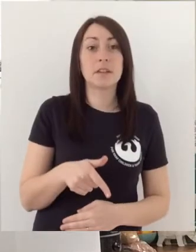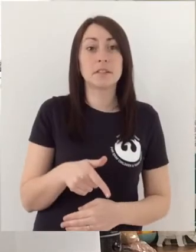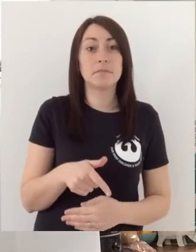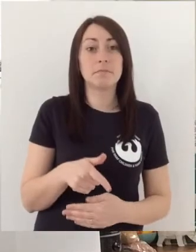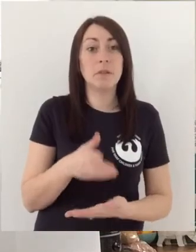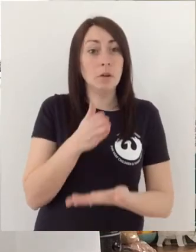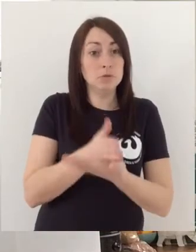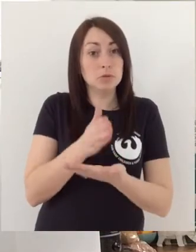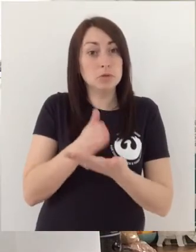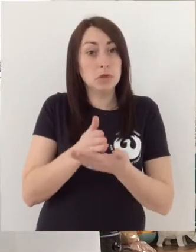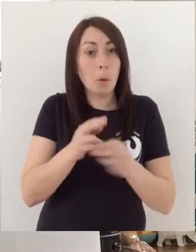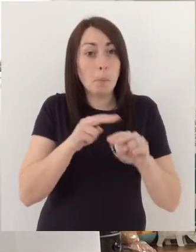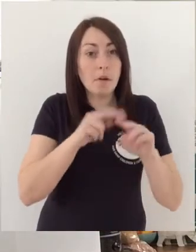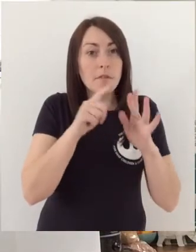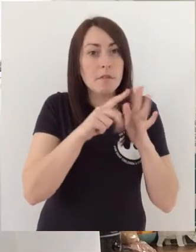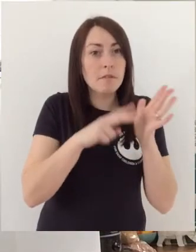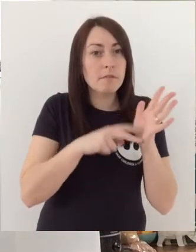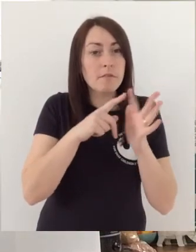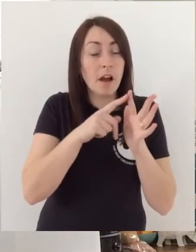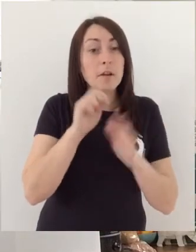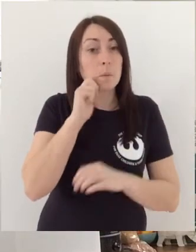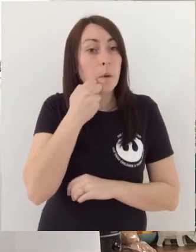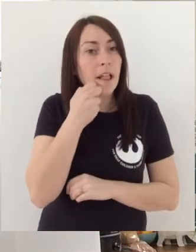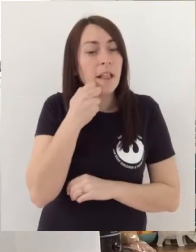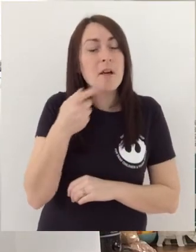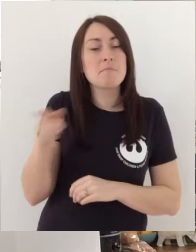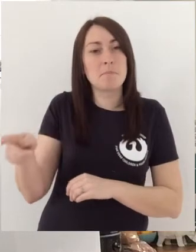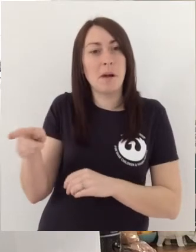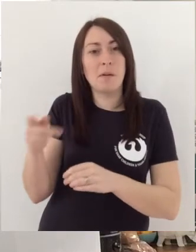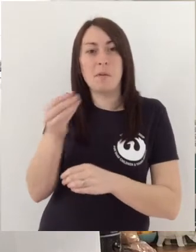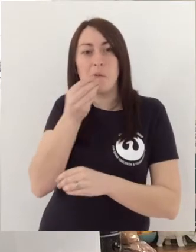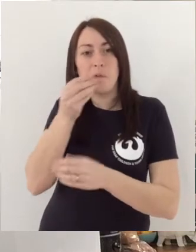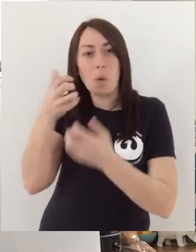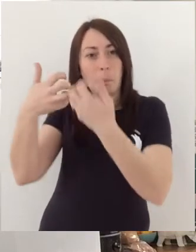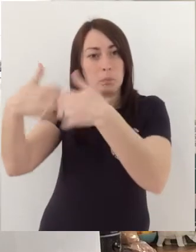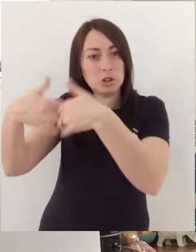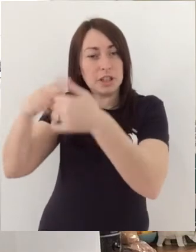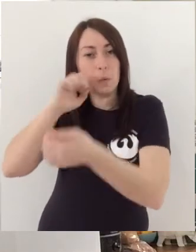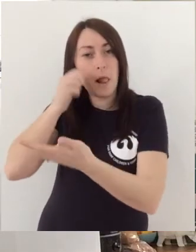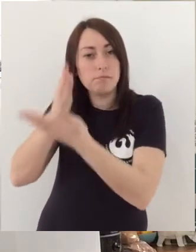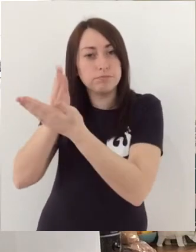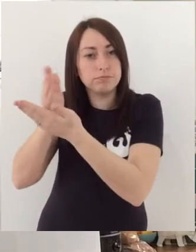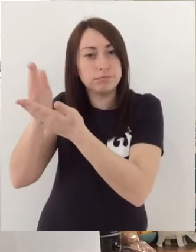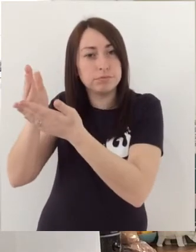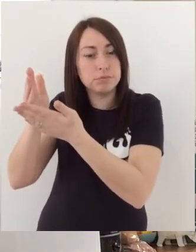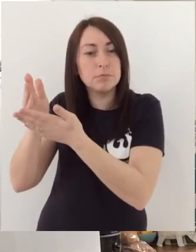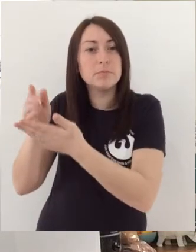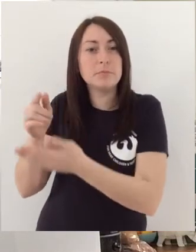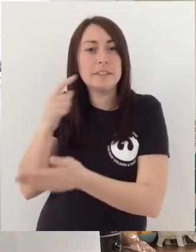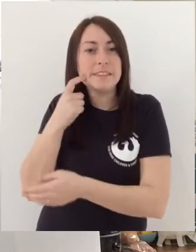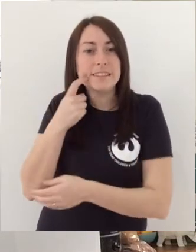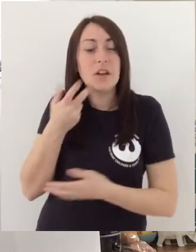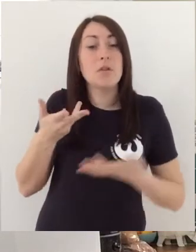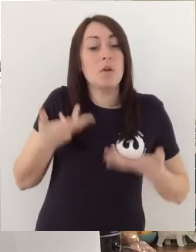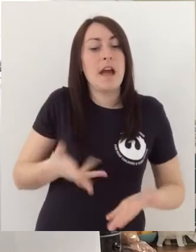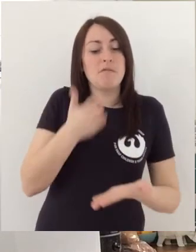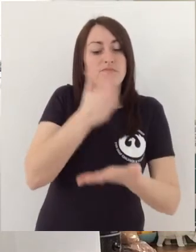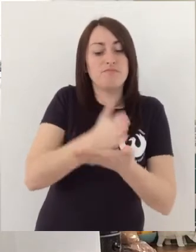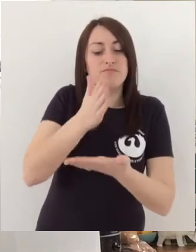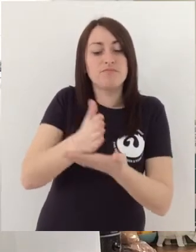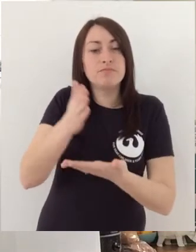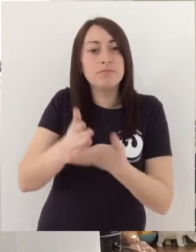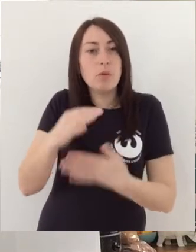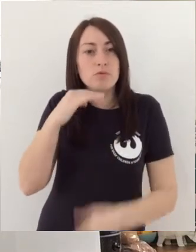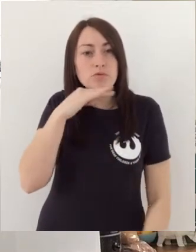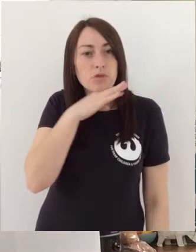So this is going to be finely chopped when we put it in our food processor. So we're just going to chop that roughly so it's easy for it to